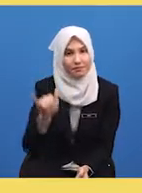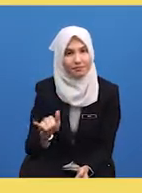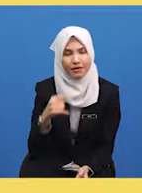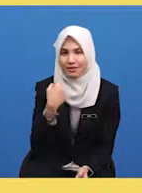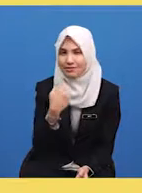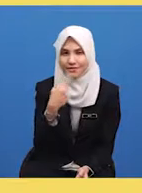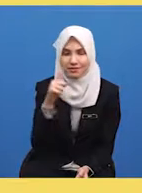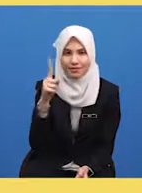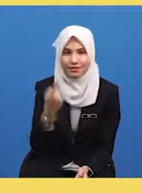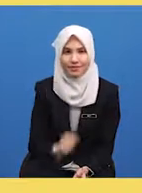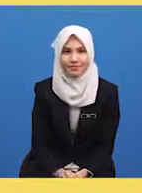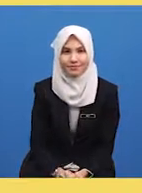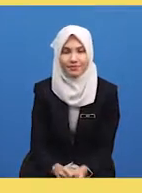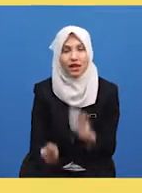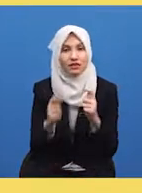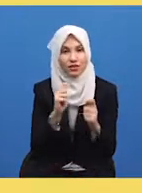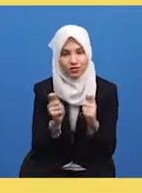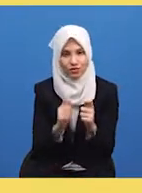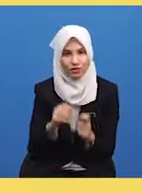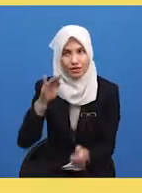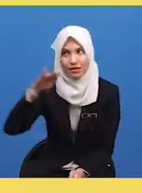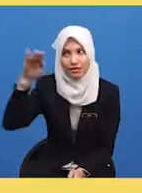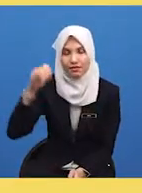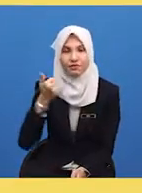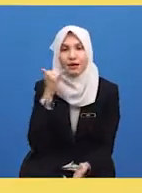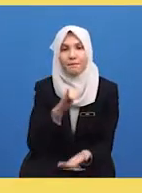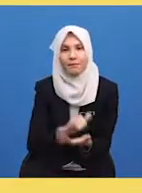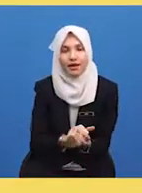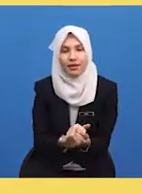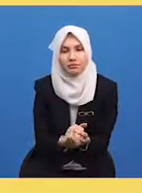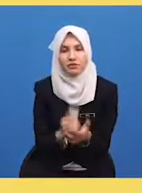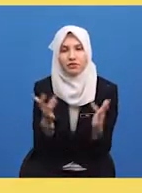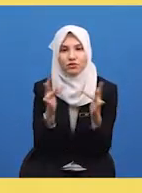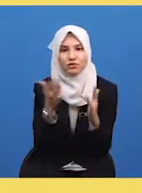Talk to an adult if you have a bad experience online.